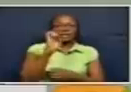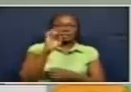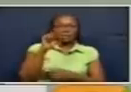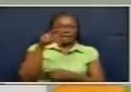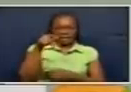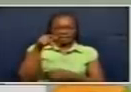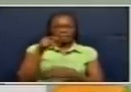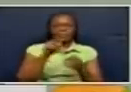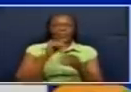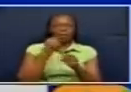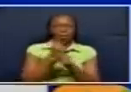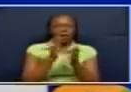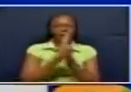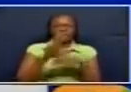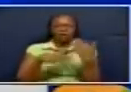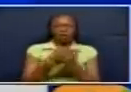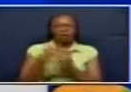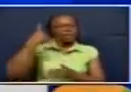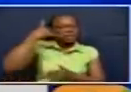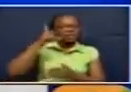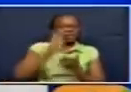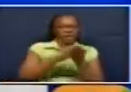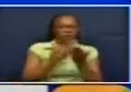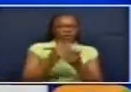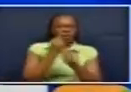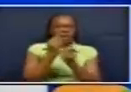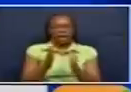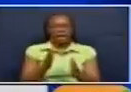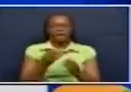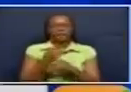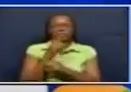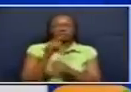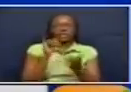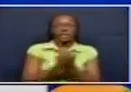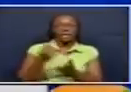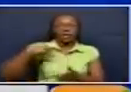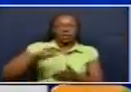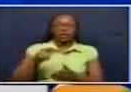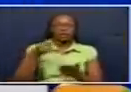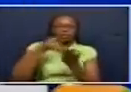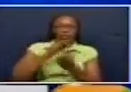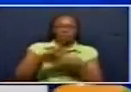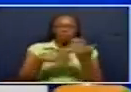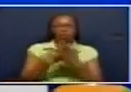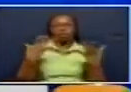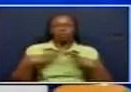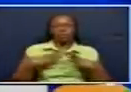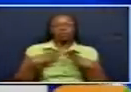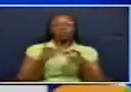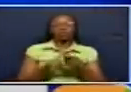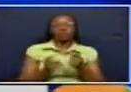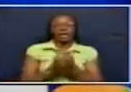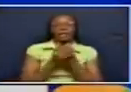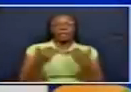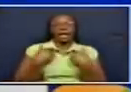with all the mobile network carriers to ensure that we bring everybody on board in order to ensure that we have